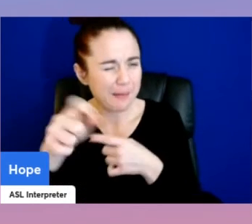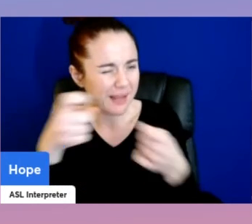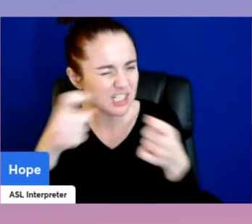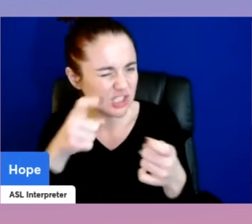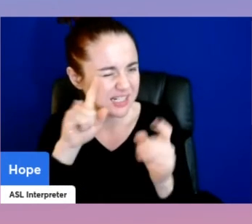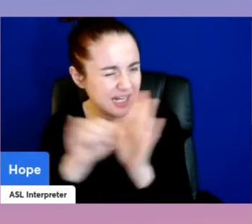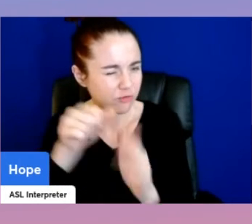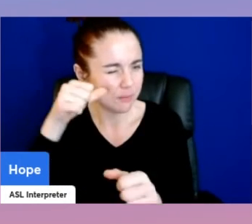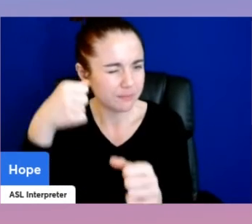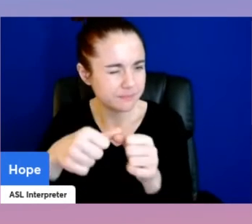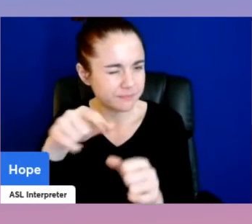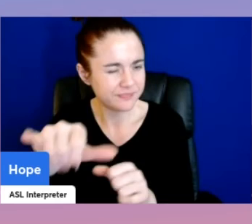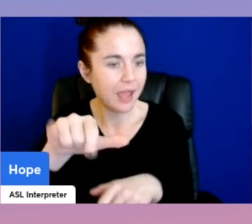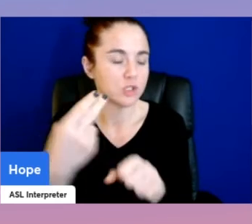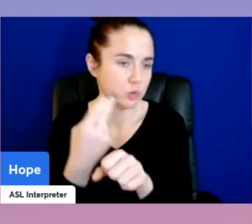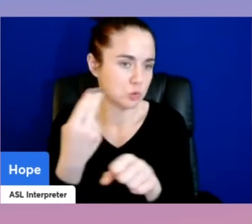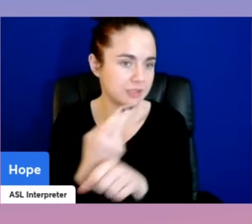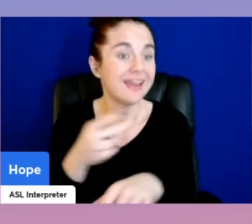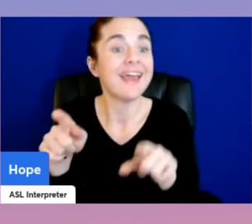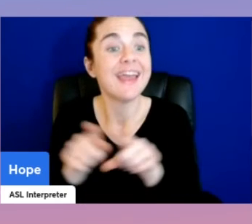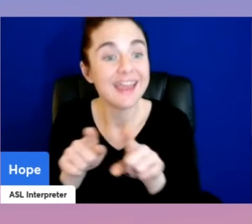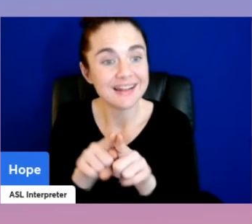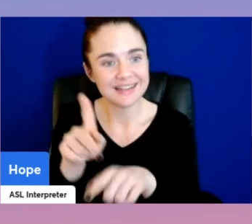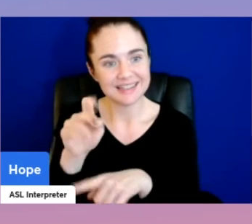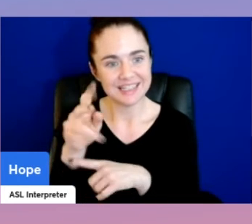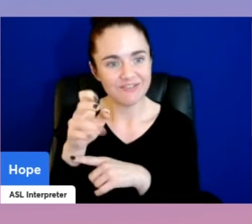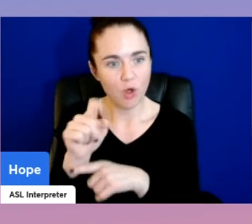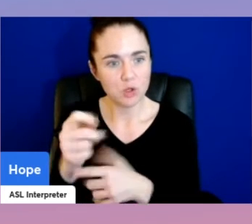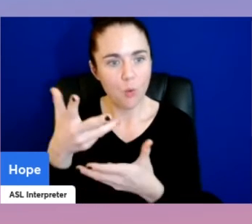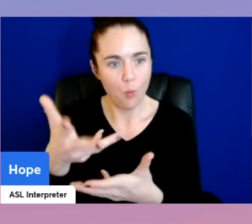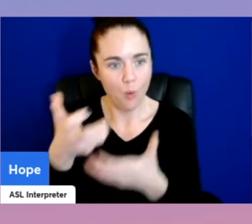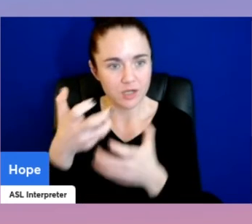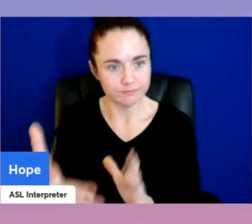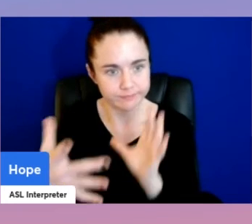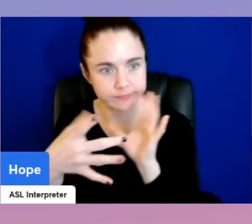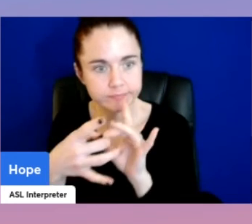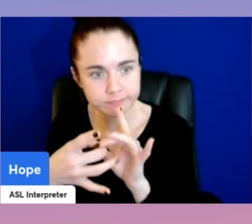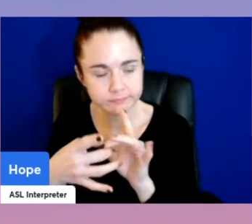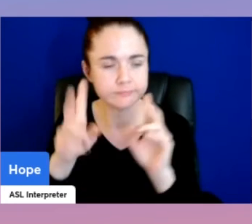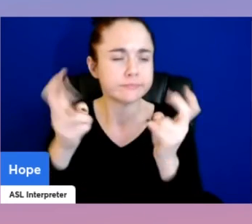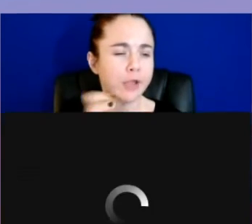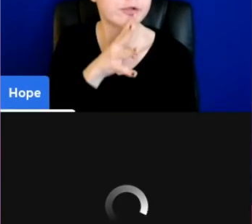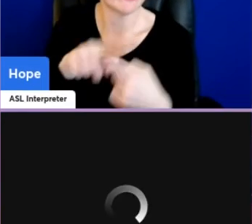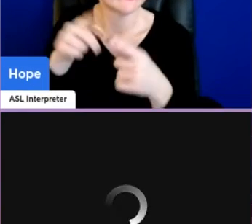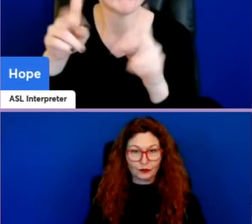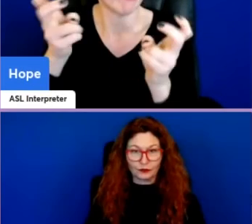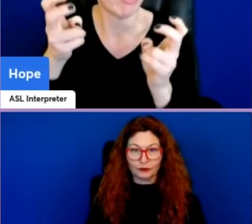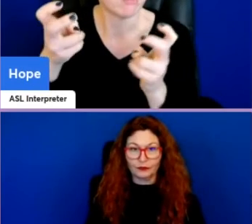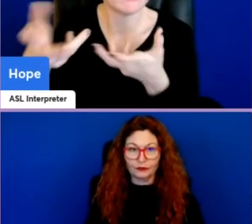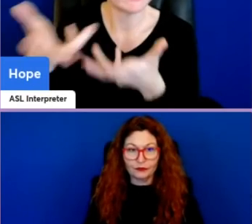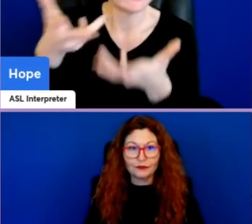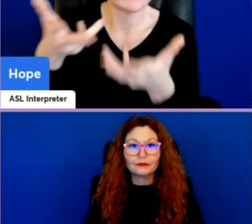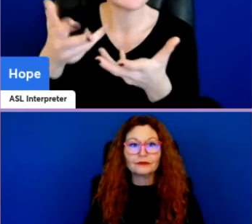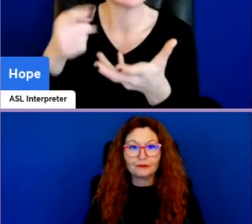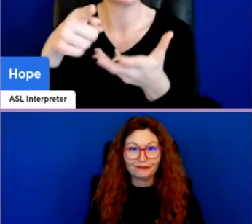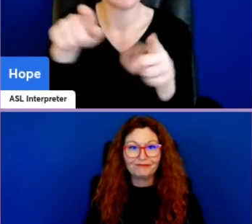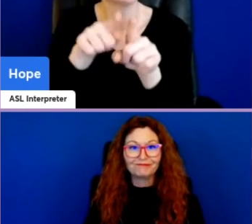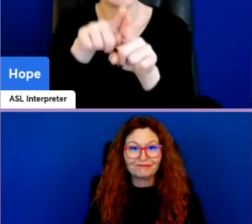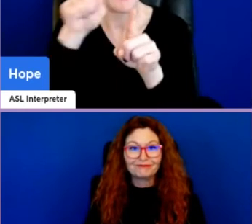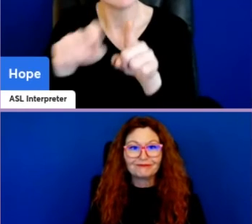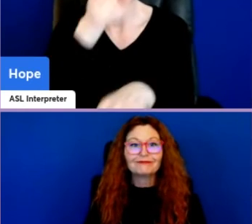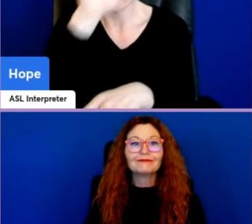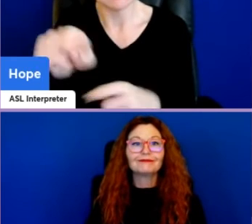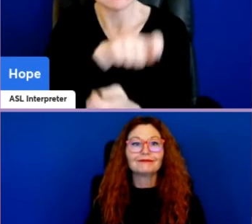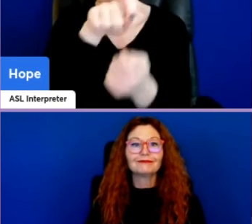using, and the Key Vault that we actually want to talk to. And then you also have to explicitly specify which